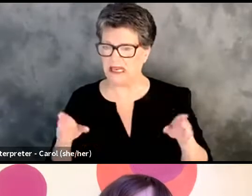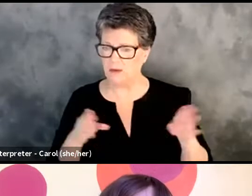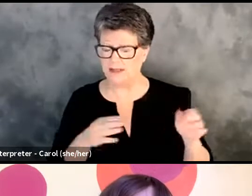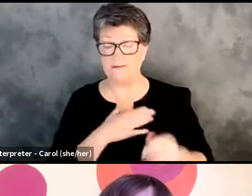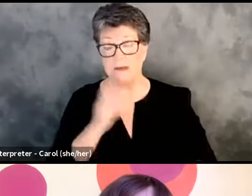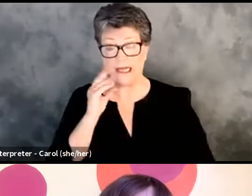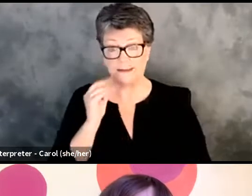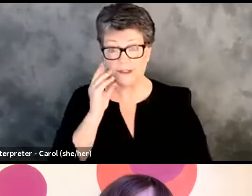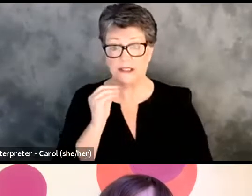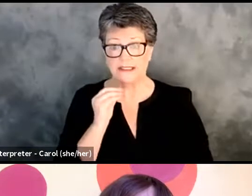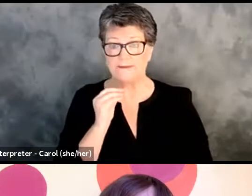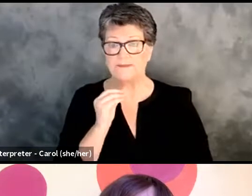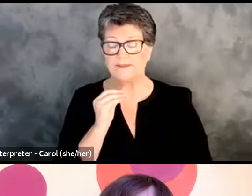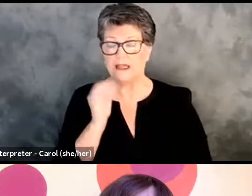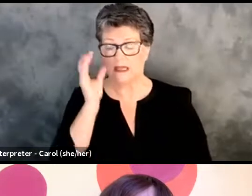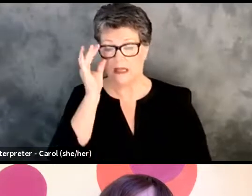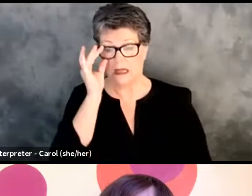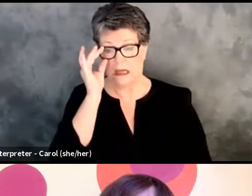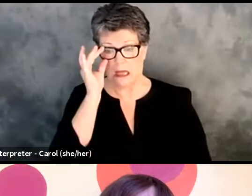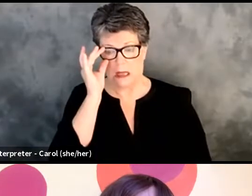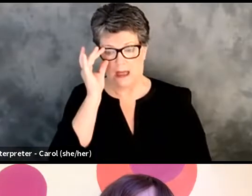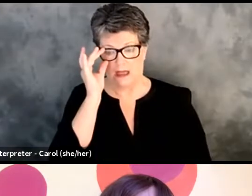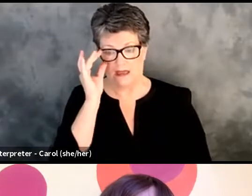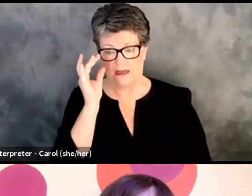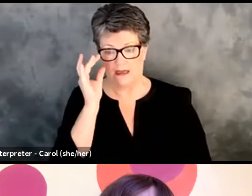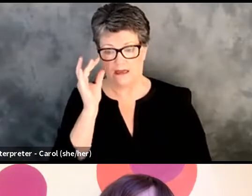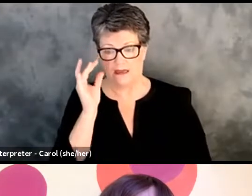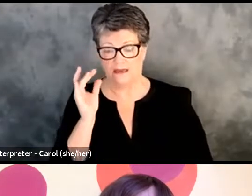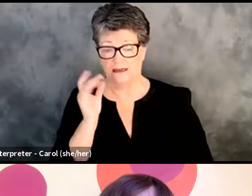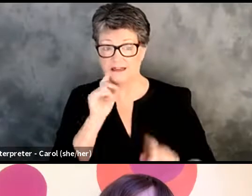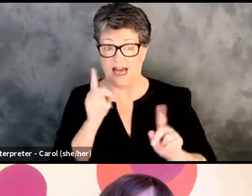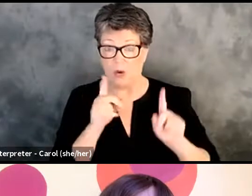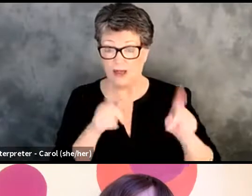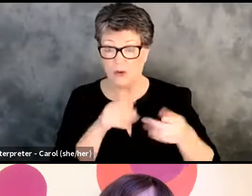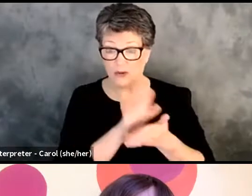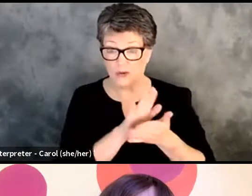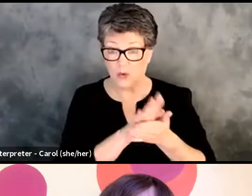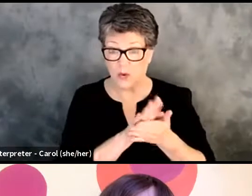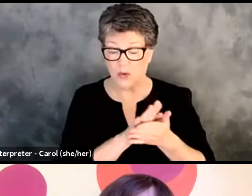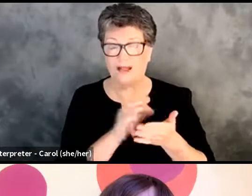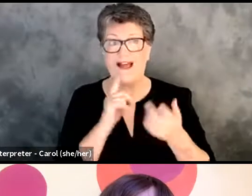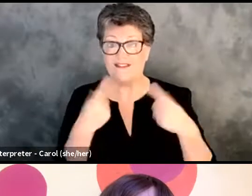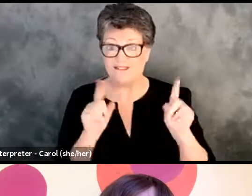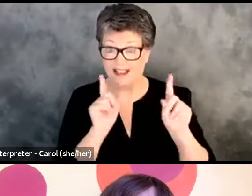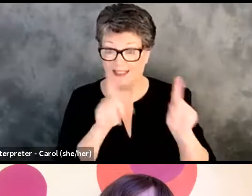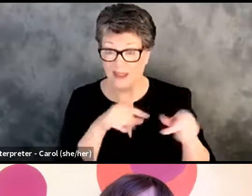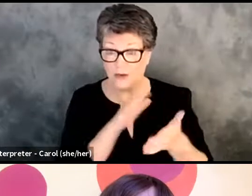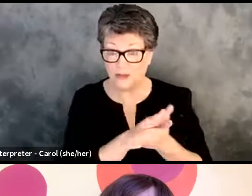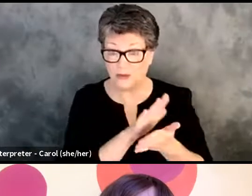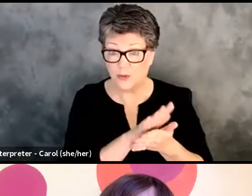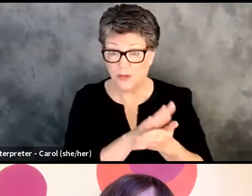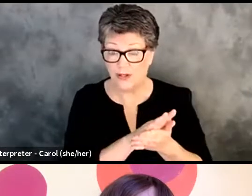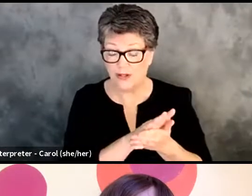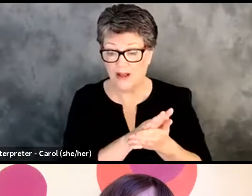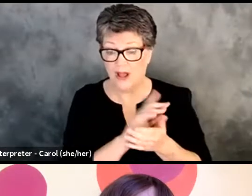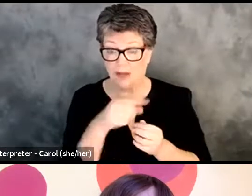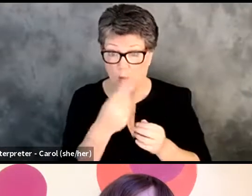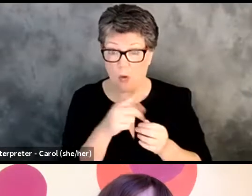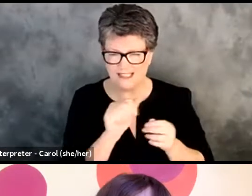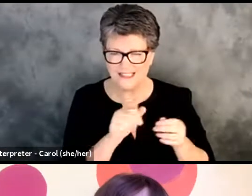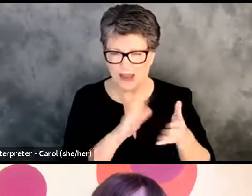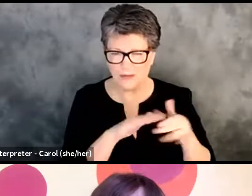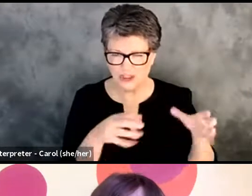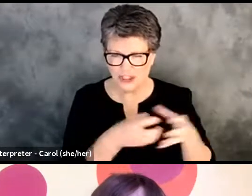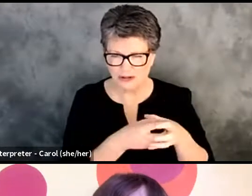experience was not only didn't I get to go to school, then finally did get to go to school with only disabled children,